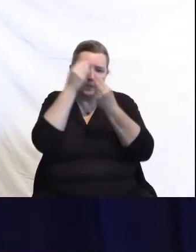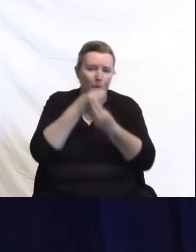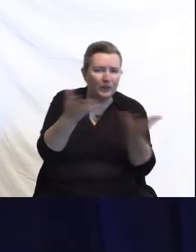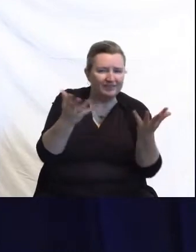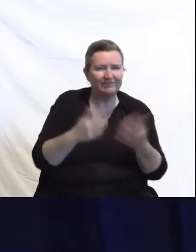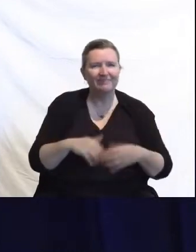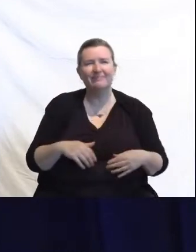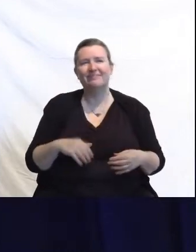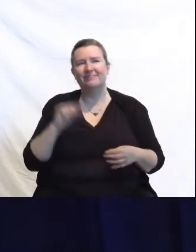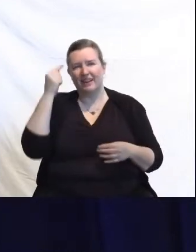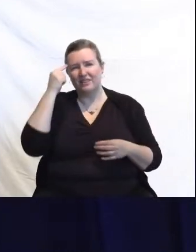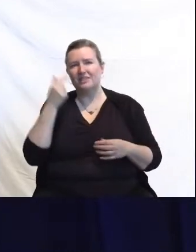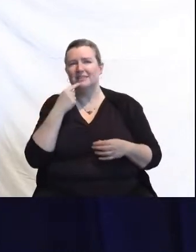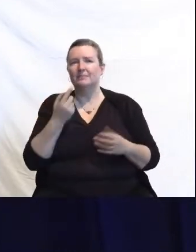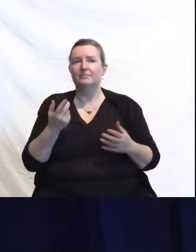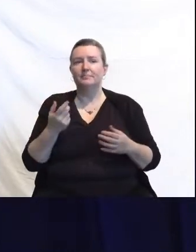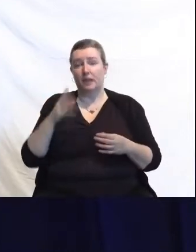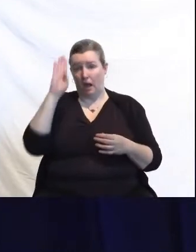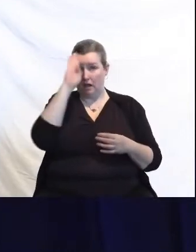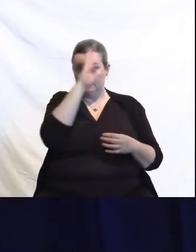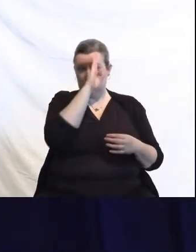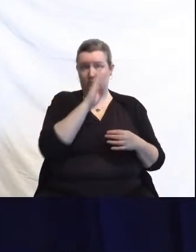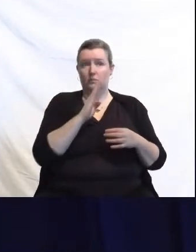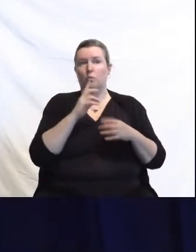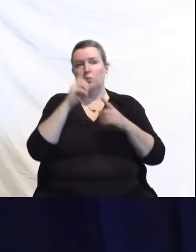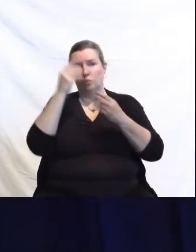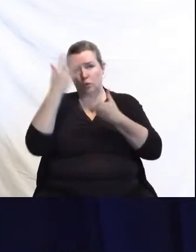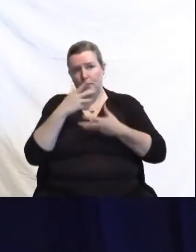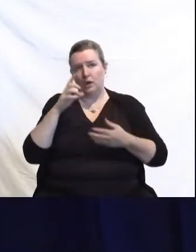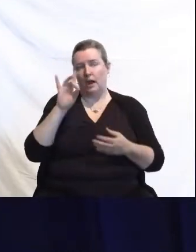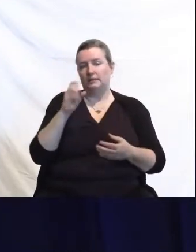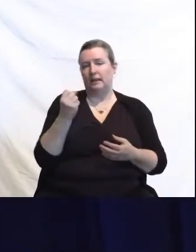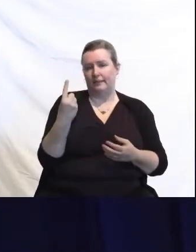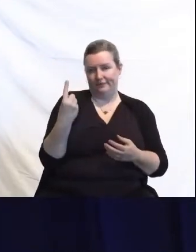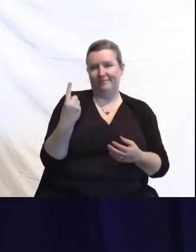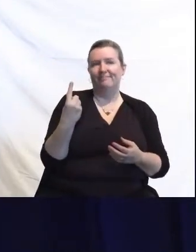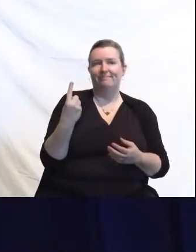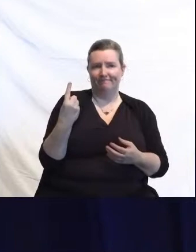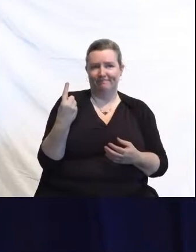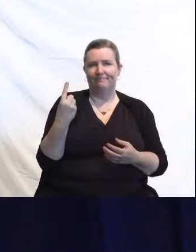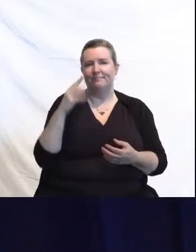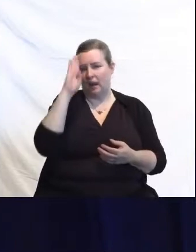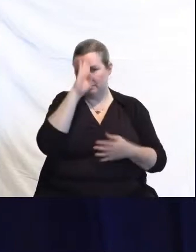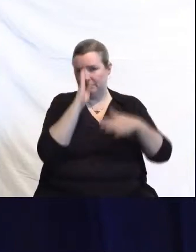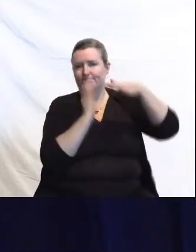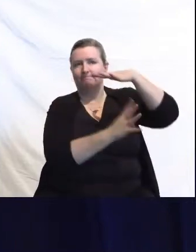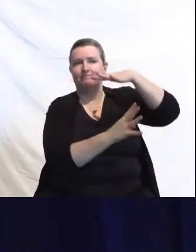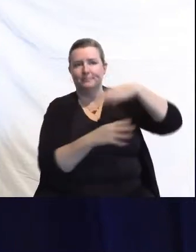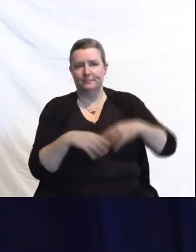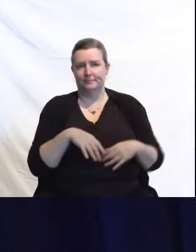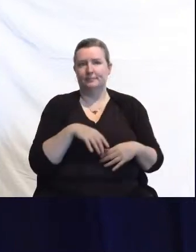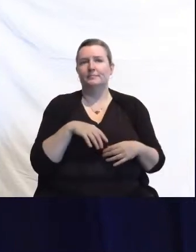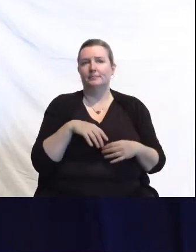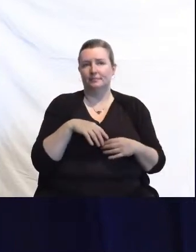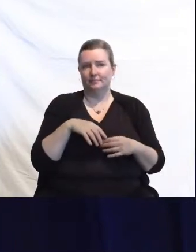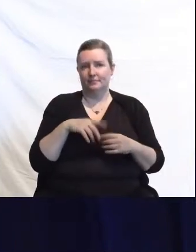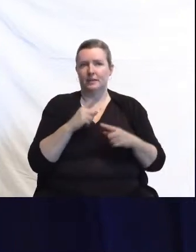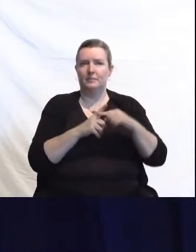our hospitals report 811 hospitalizations of COVID-19 positive patients and persons under